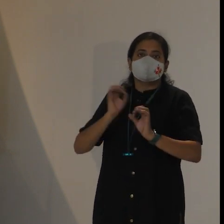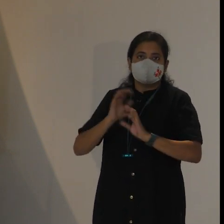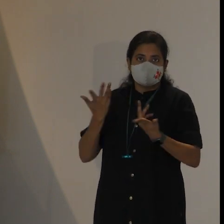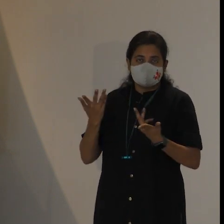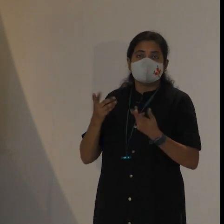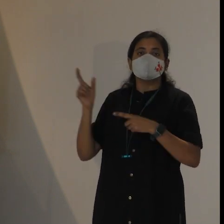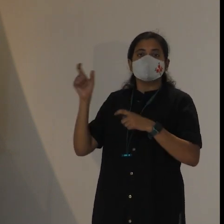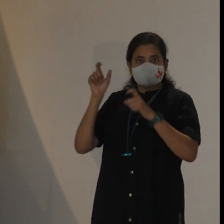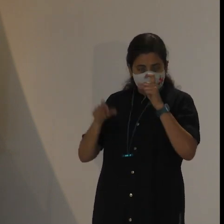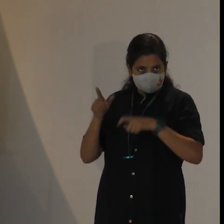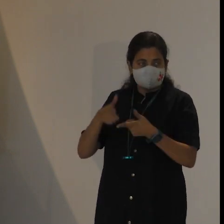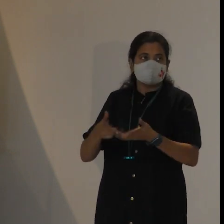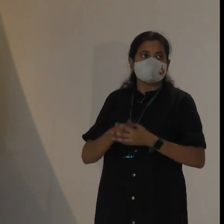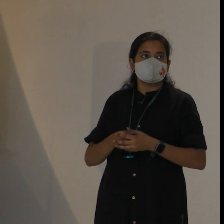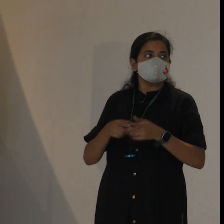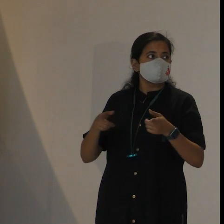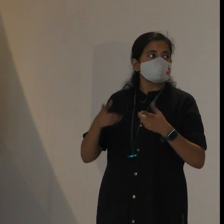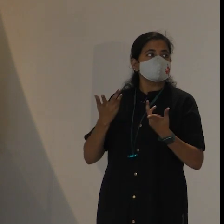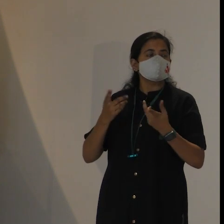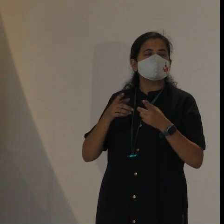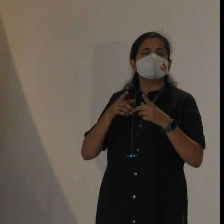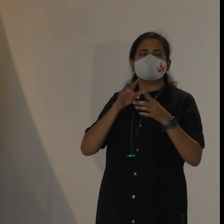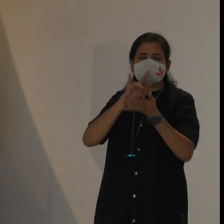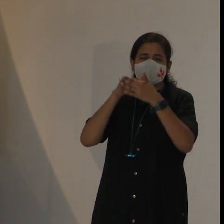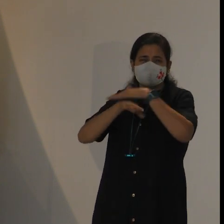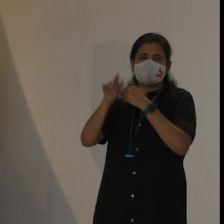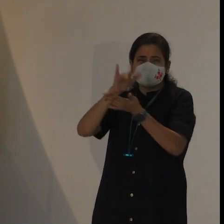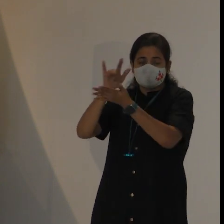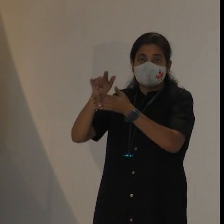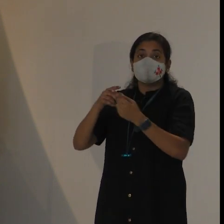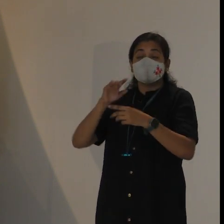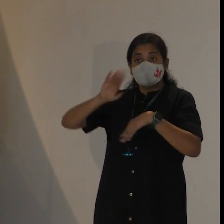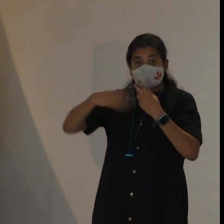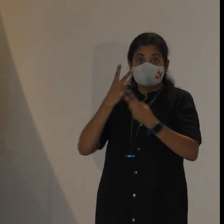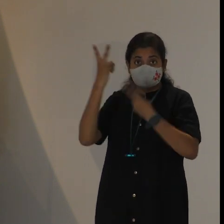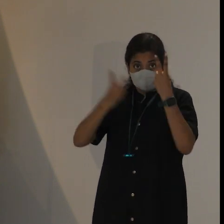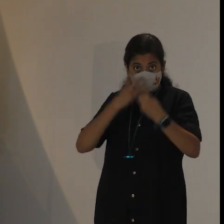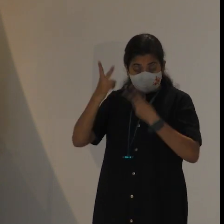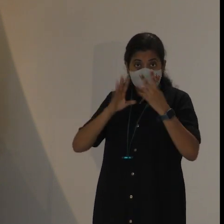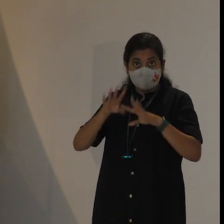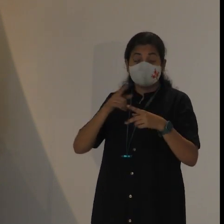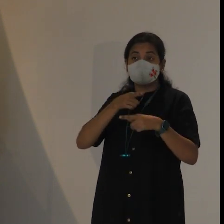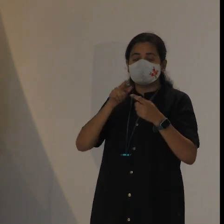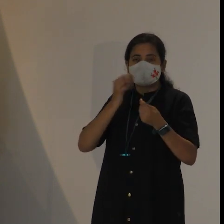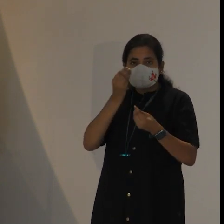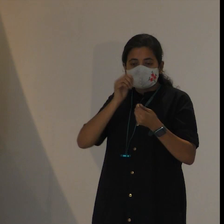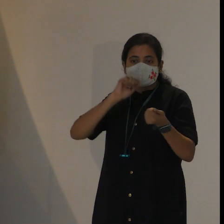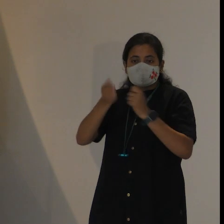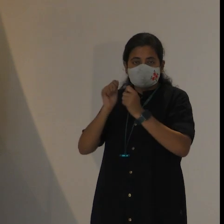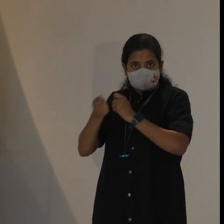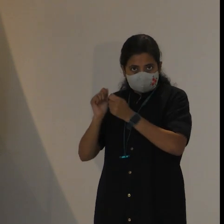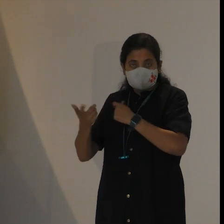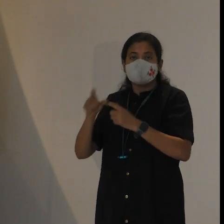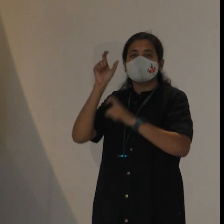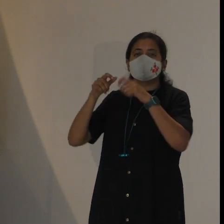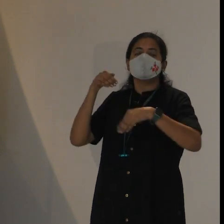the British Empire had wielded on most of its colonies. After the tour was released, there was a significant change in public polling